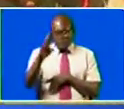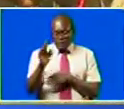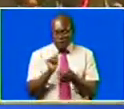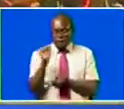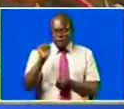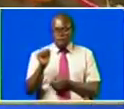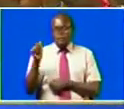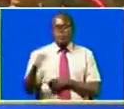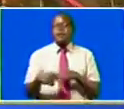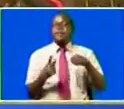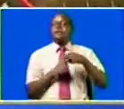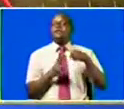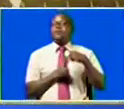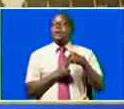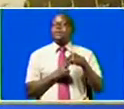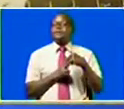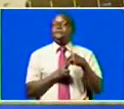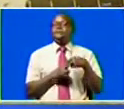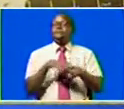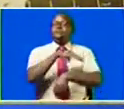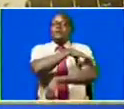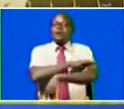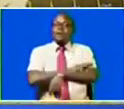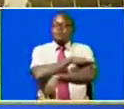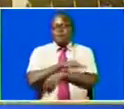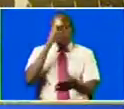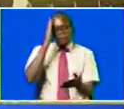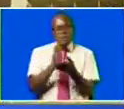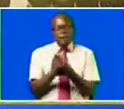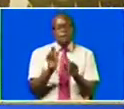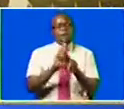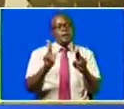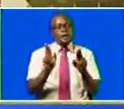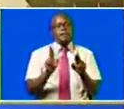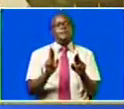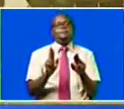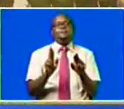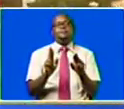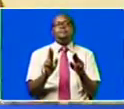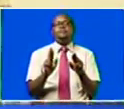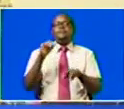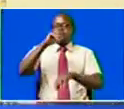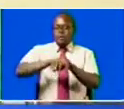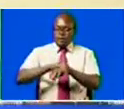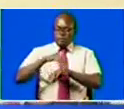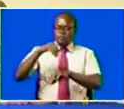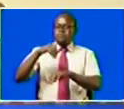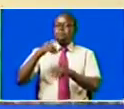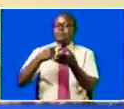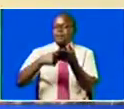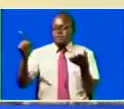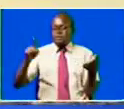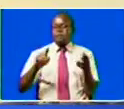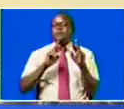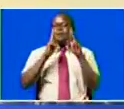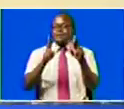15th for the World Cup, with Captain Oscar Ayodi believing that they are well prepared and fit to get impressive results in the dawn of the new